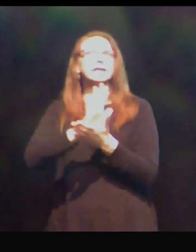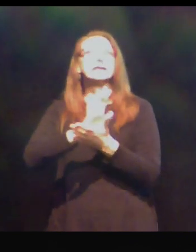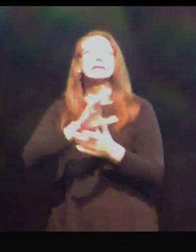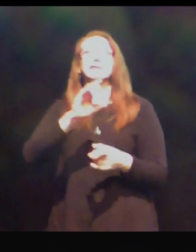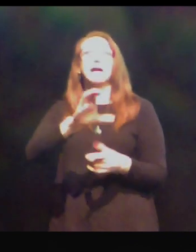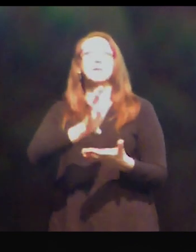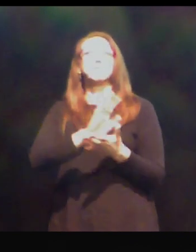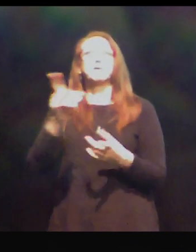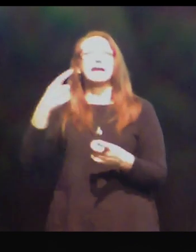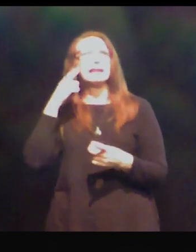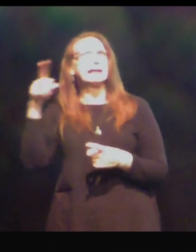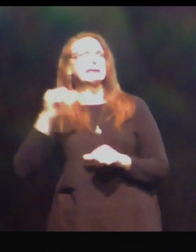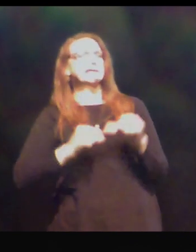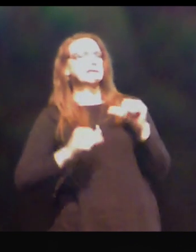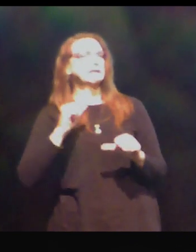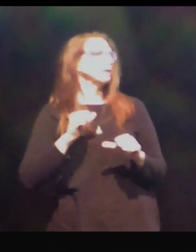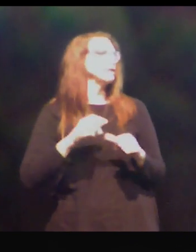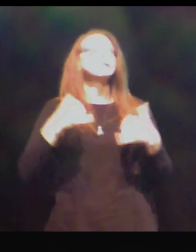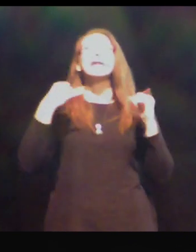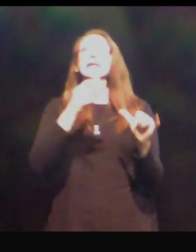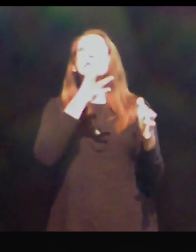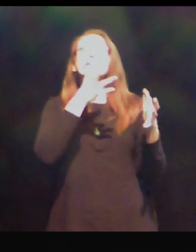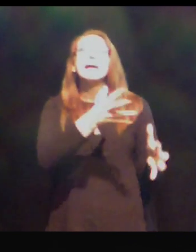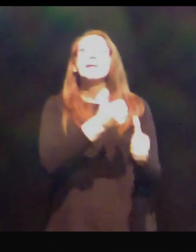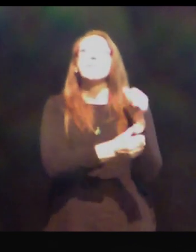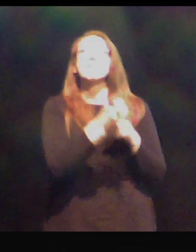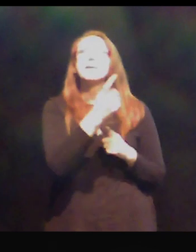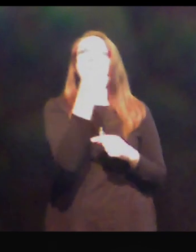at first, but we became... I still hate every minute of it.